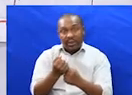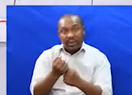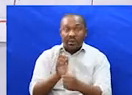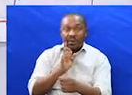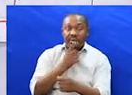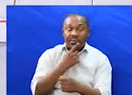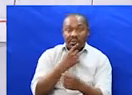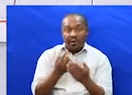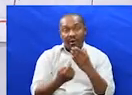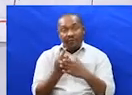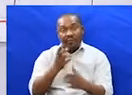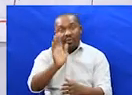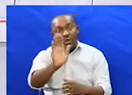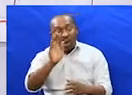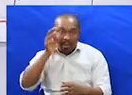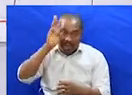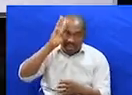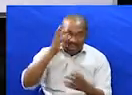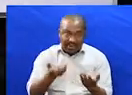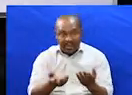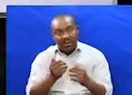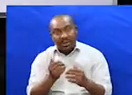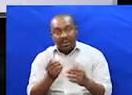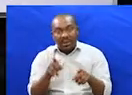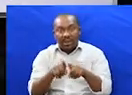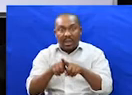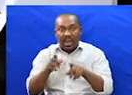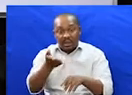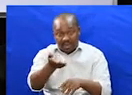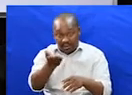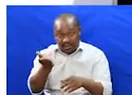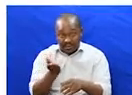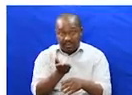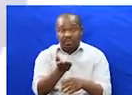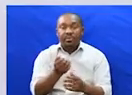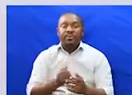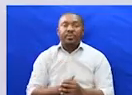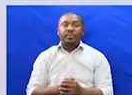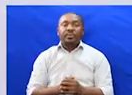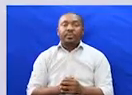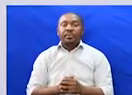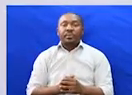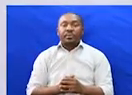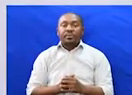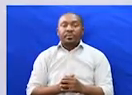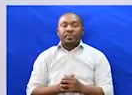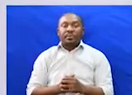and your parents and others. Yes. So, my dear